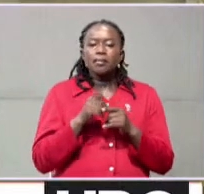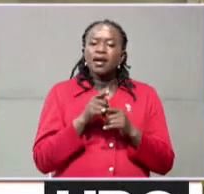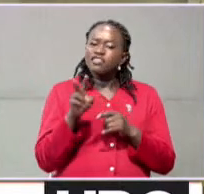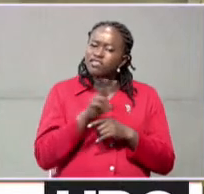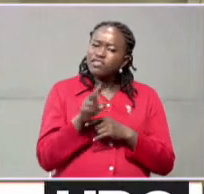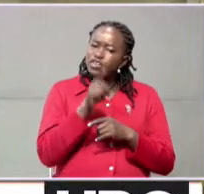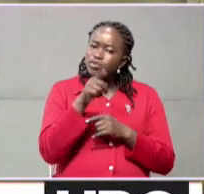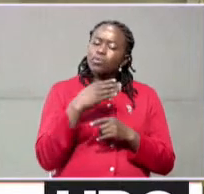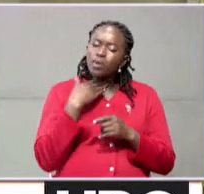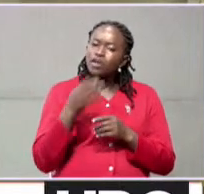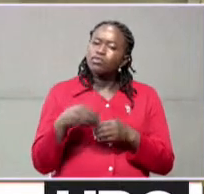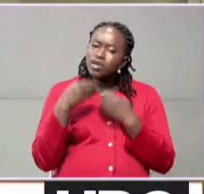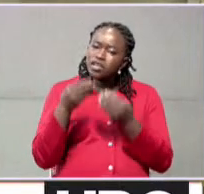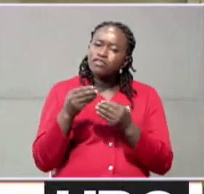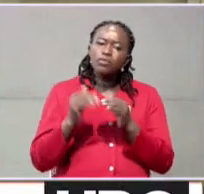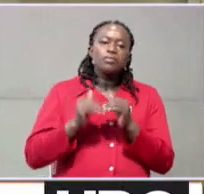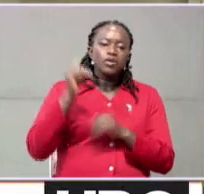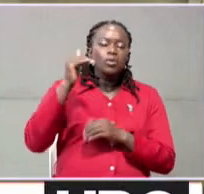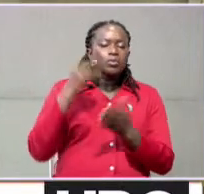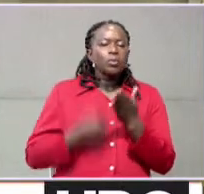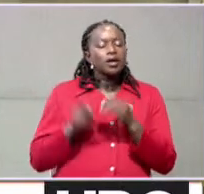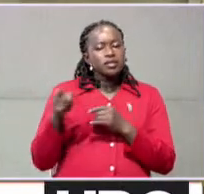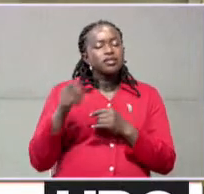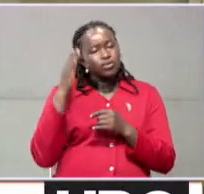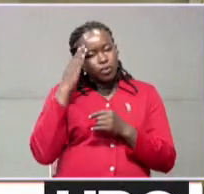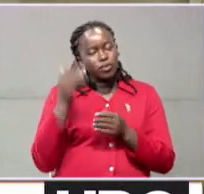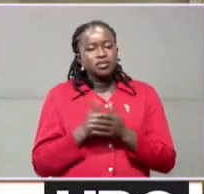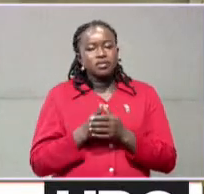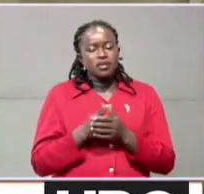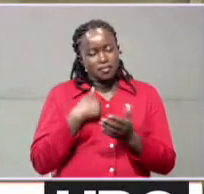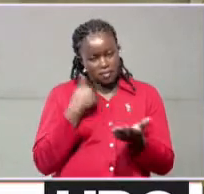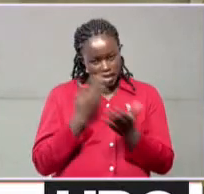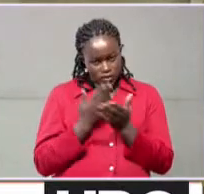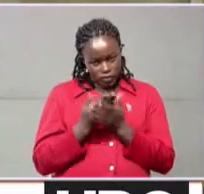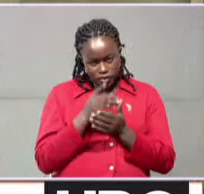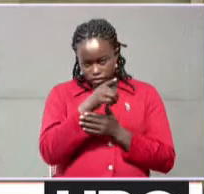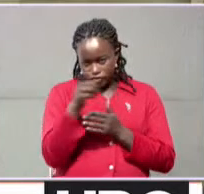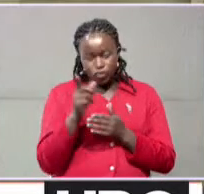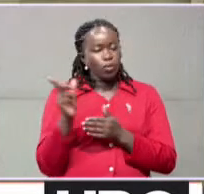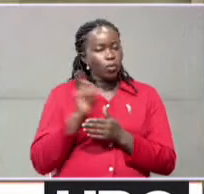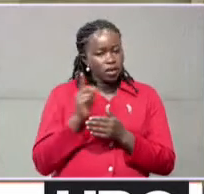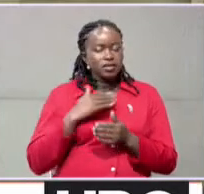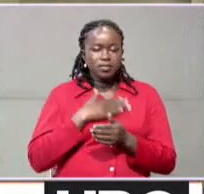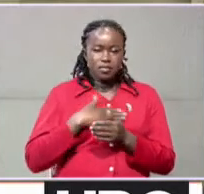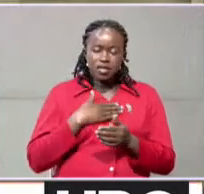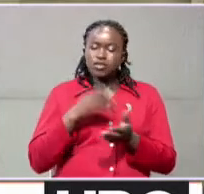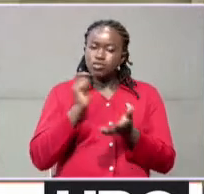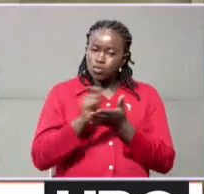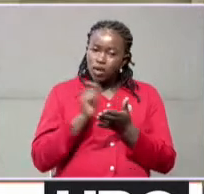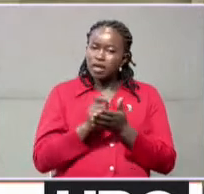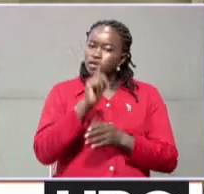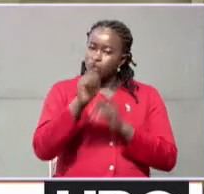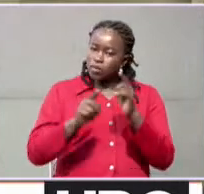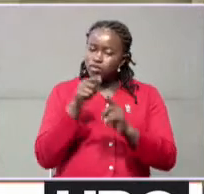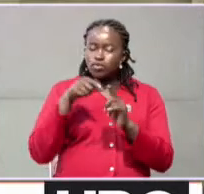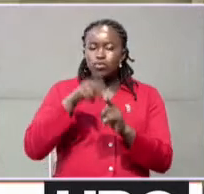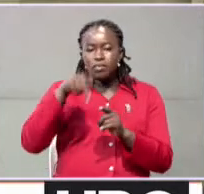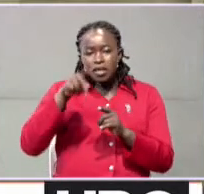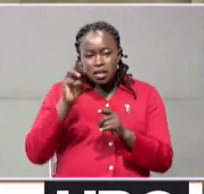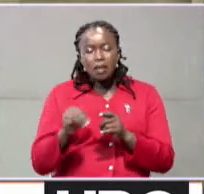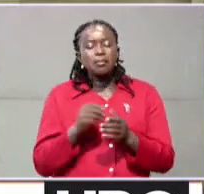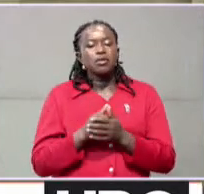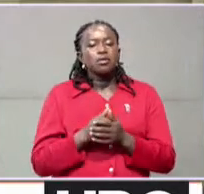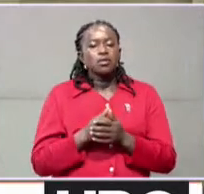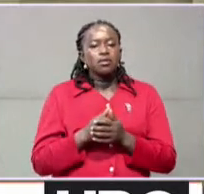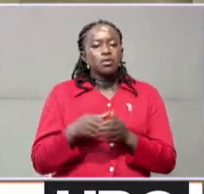you beyond what she knows so i request you colleagues please write questions to the pm the rules you made that